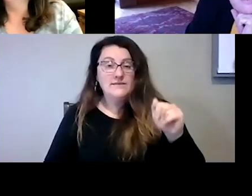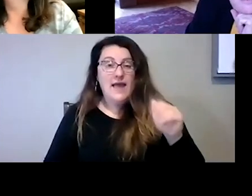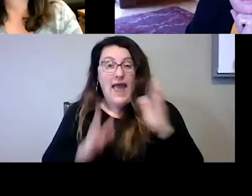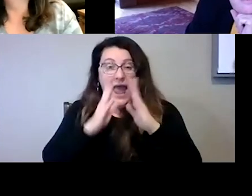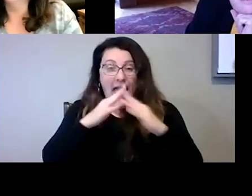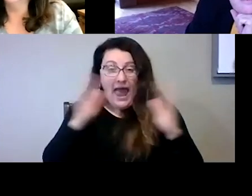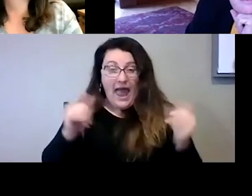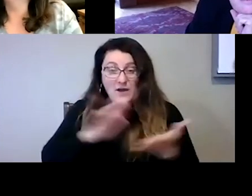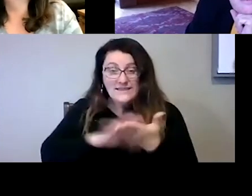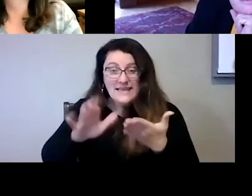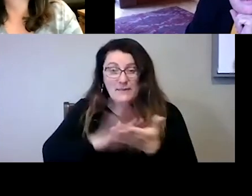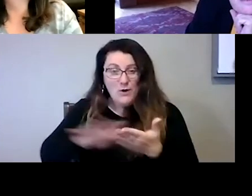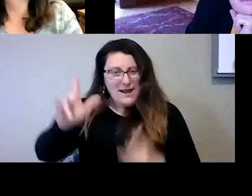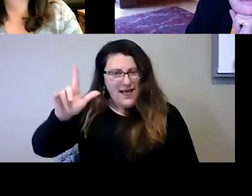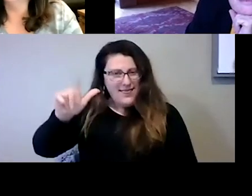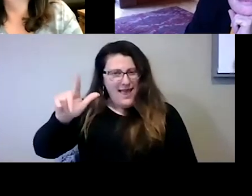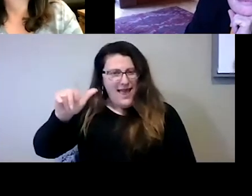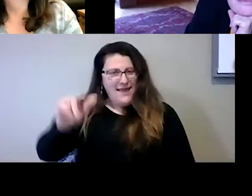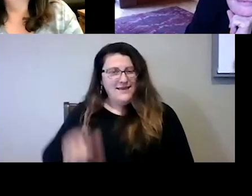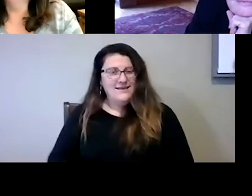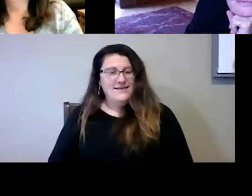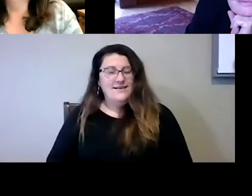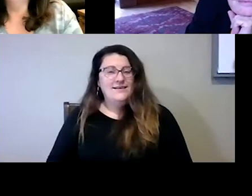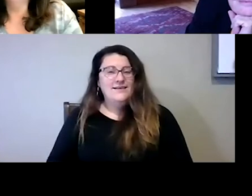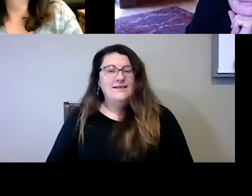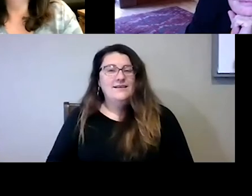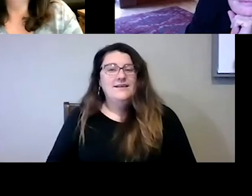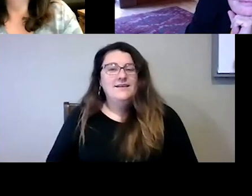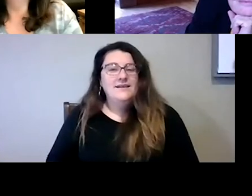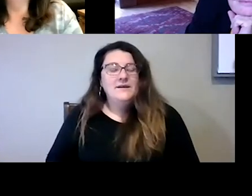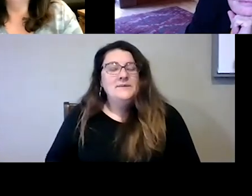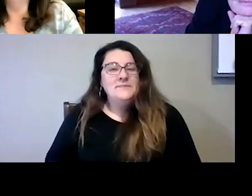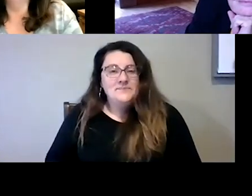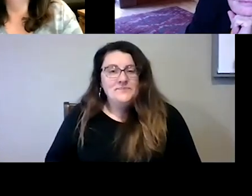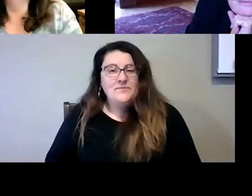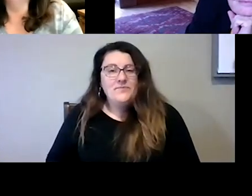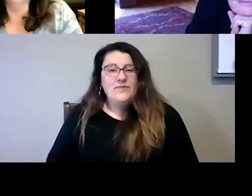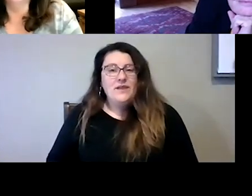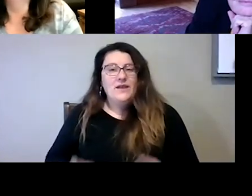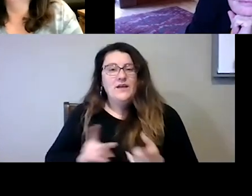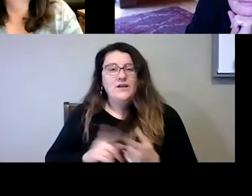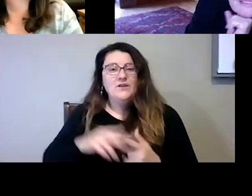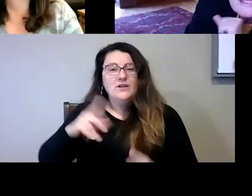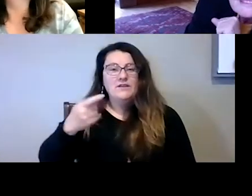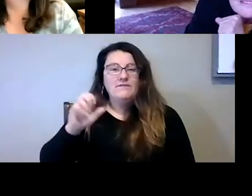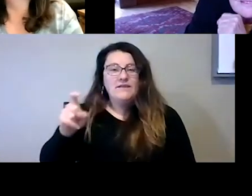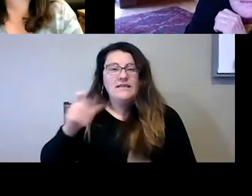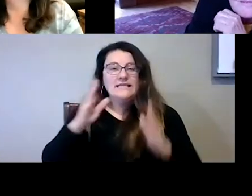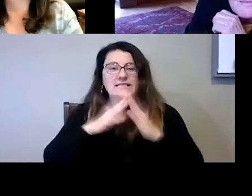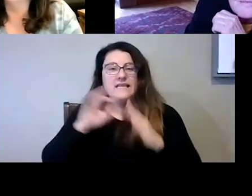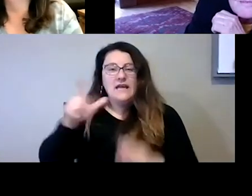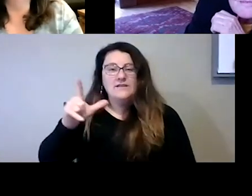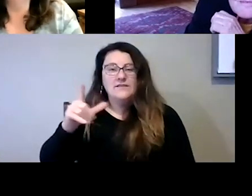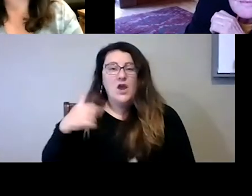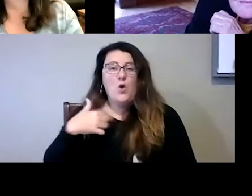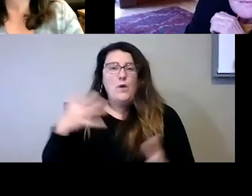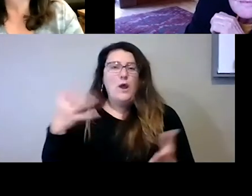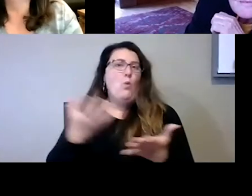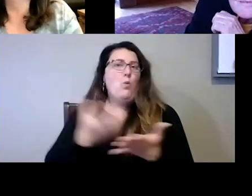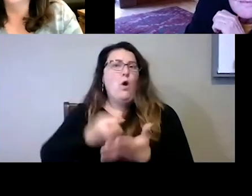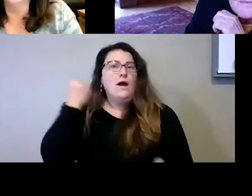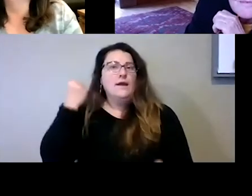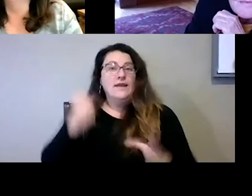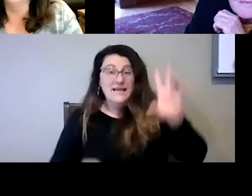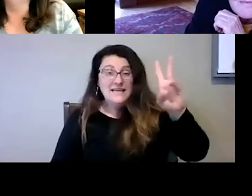housekeeper in Los Angeles, once again to the Phoenix City Council. And we won by a landslide, only